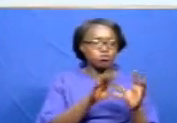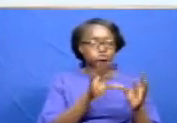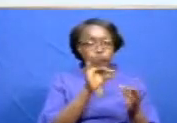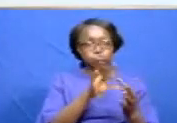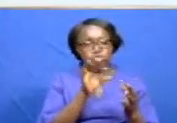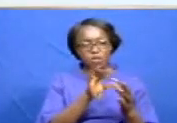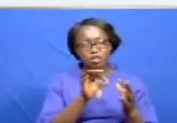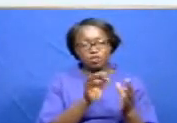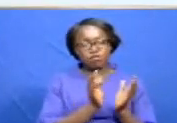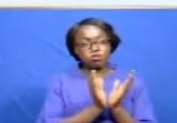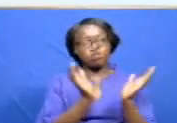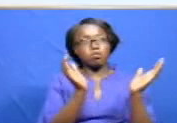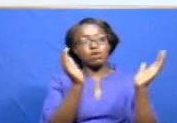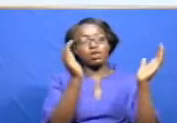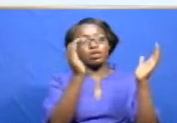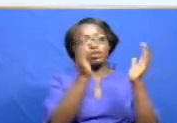loon,